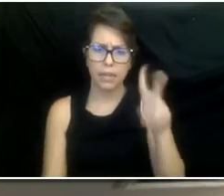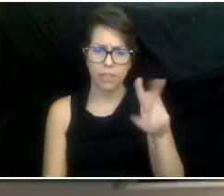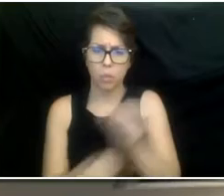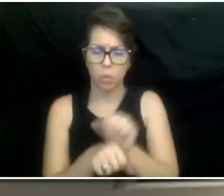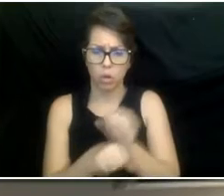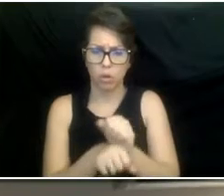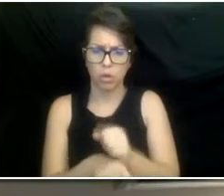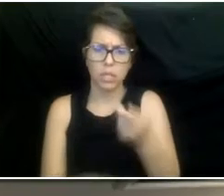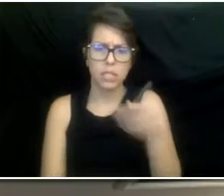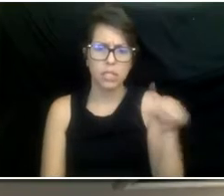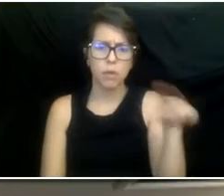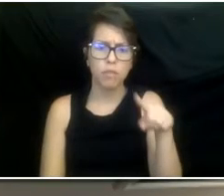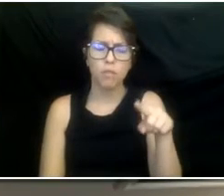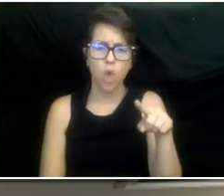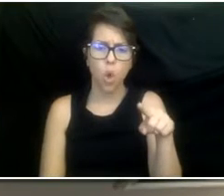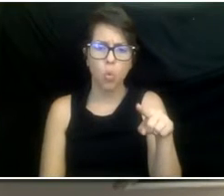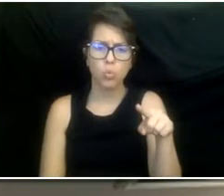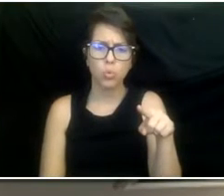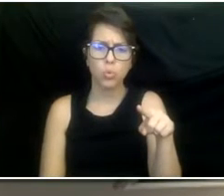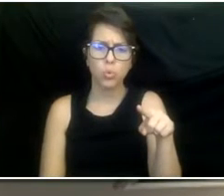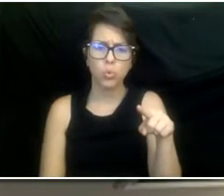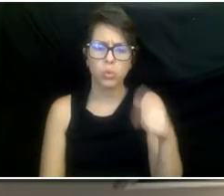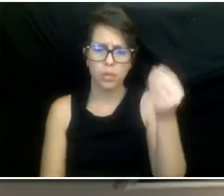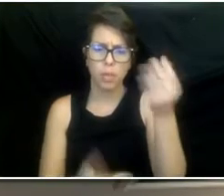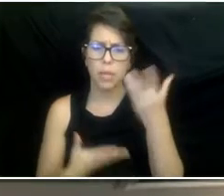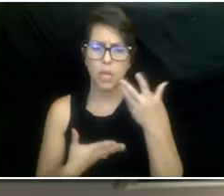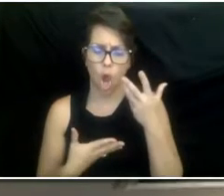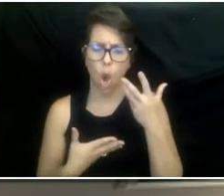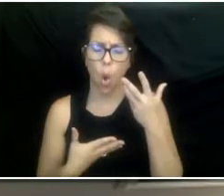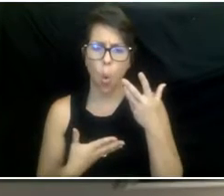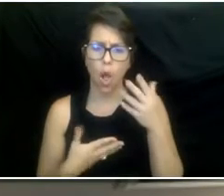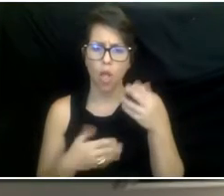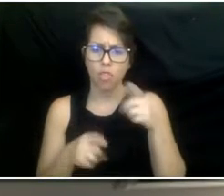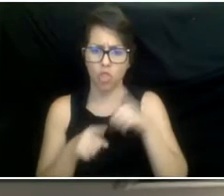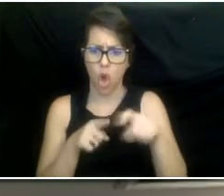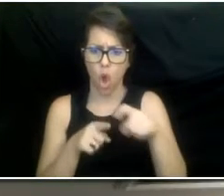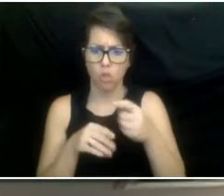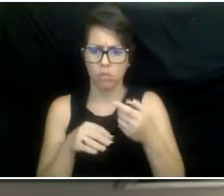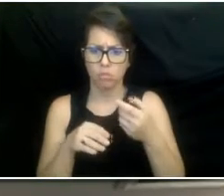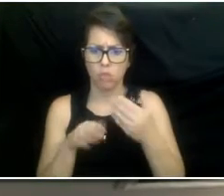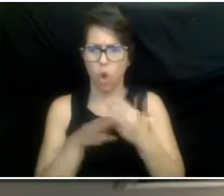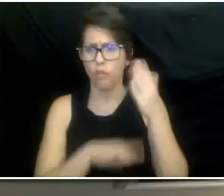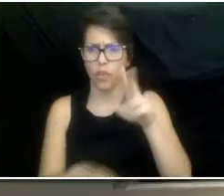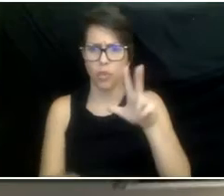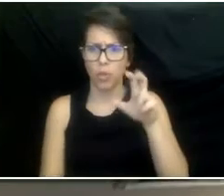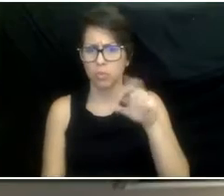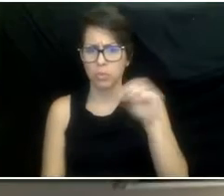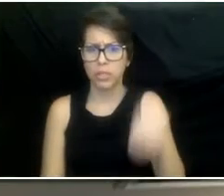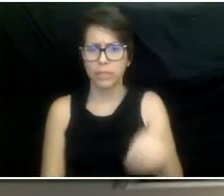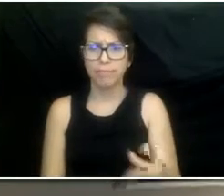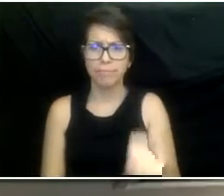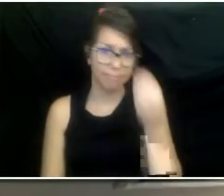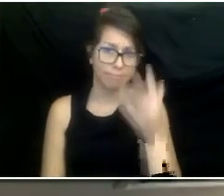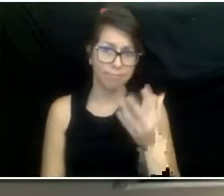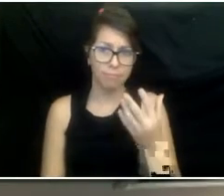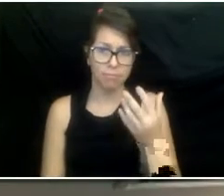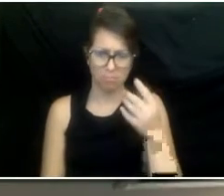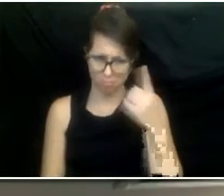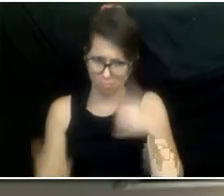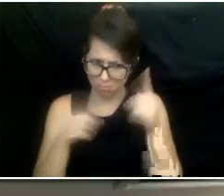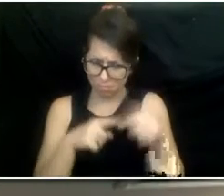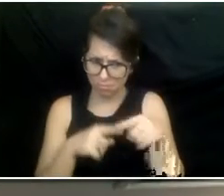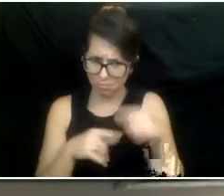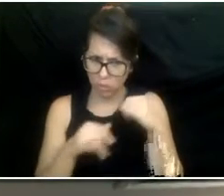300% increase but they're also being told that as as of today and maybe you could clarify for me and for them are they still